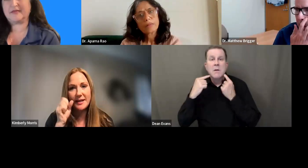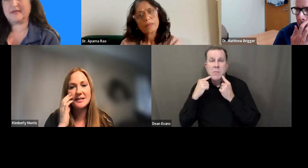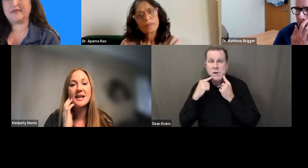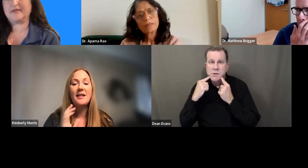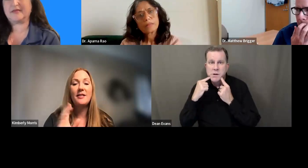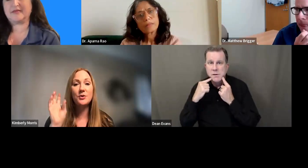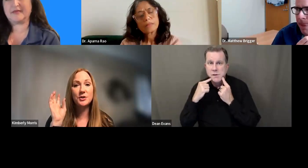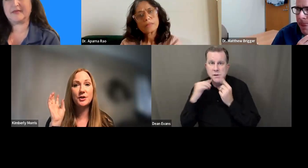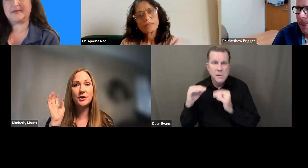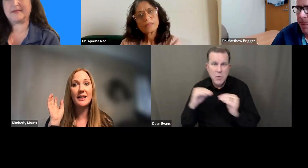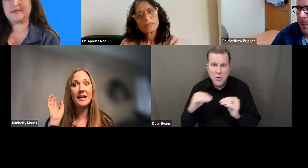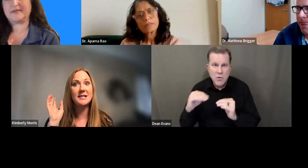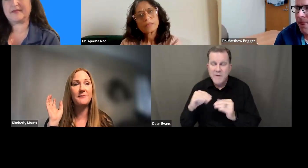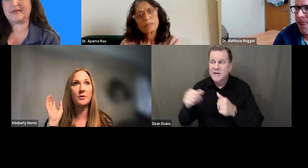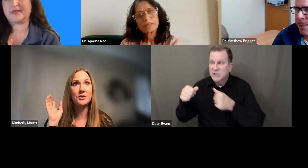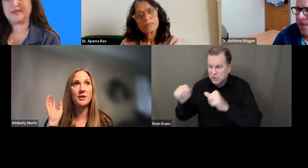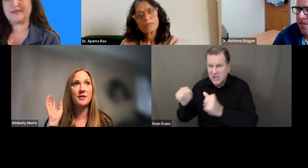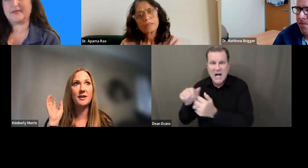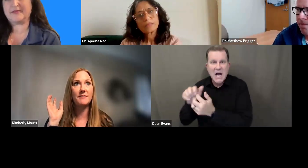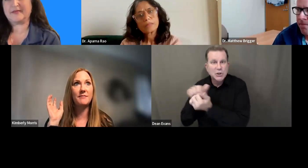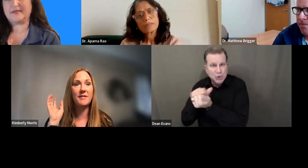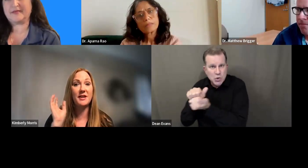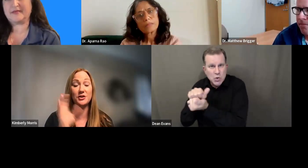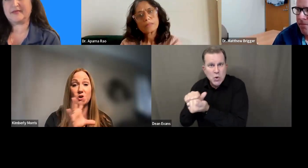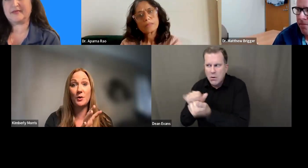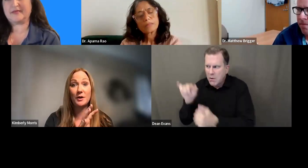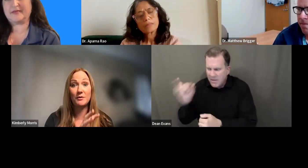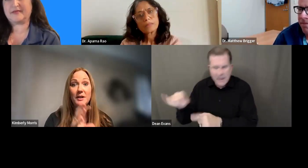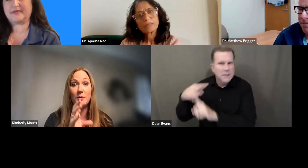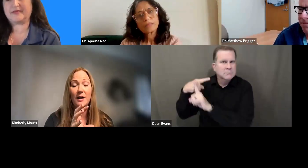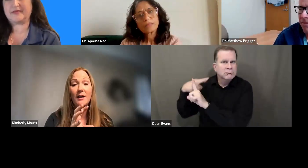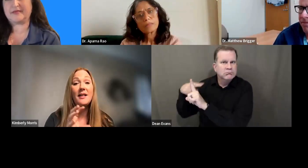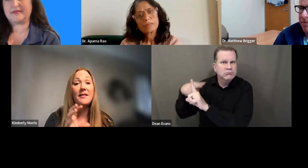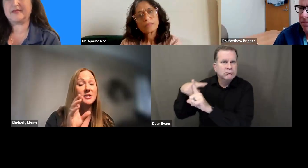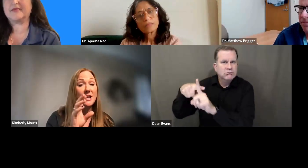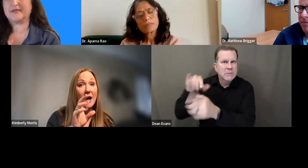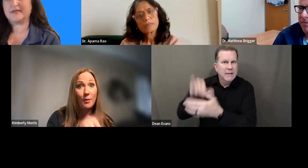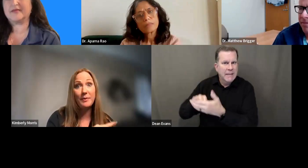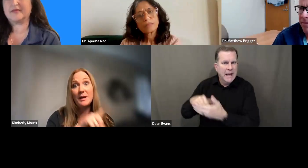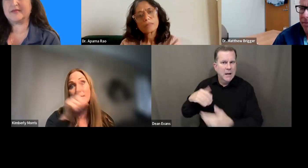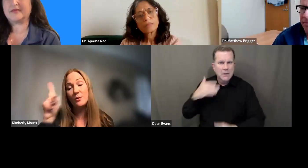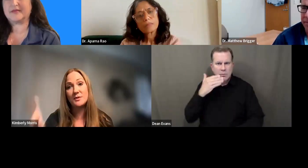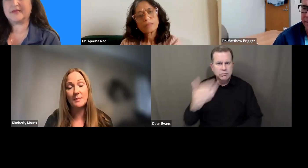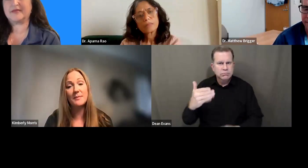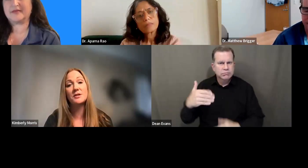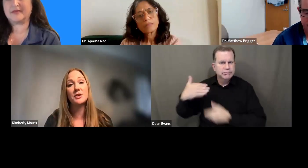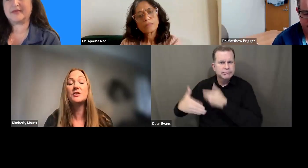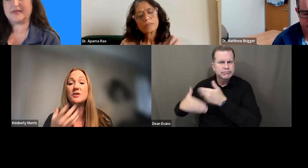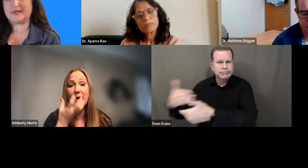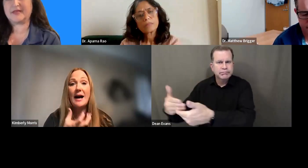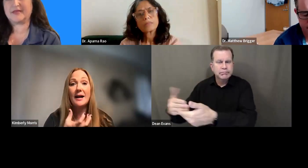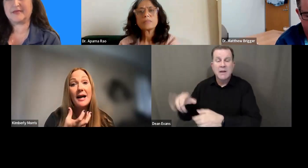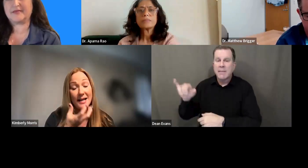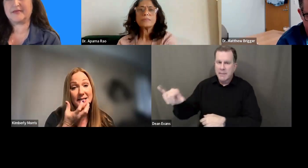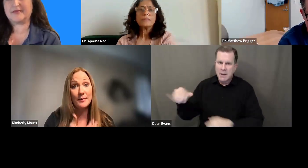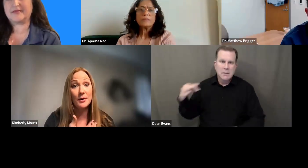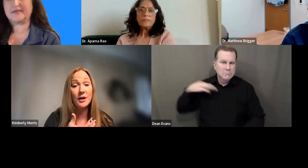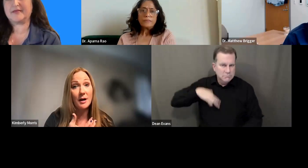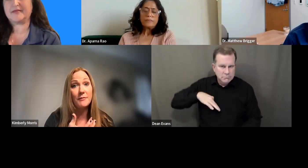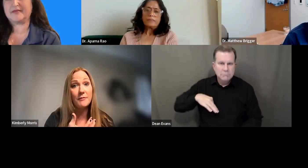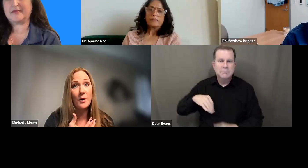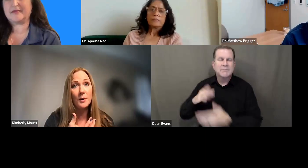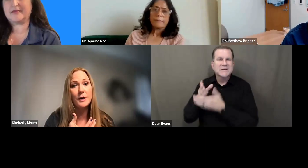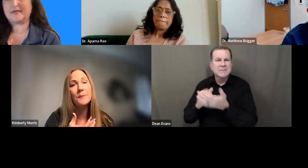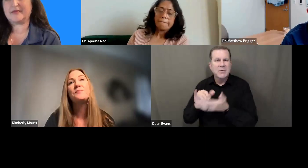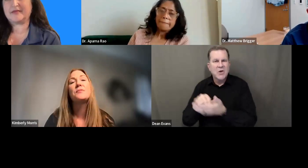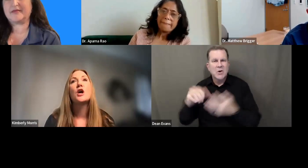chew on things. I like to focus on the things that are going really well. That's helping move some of the secretions back and some are going